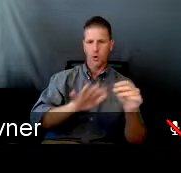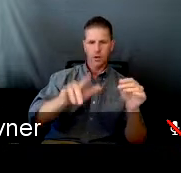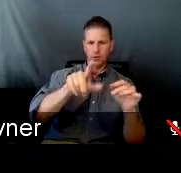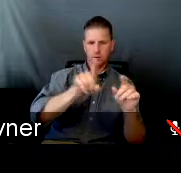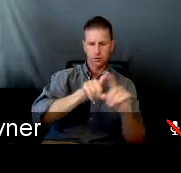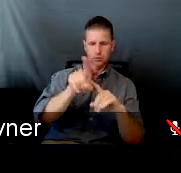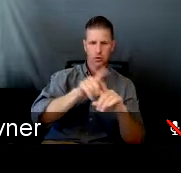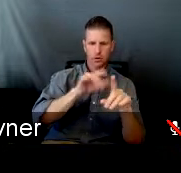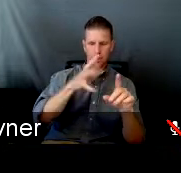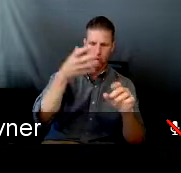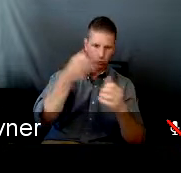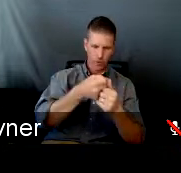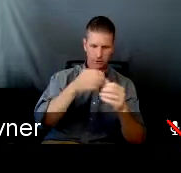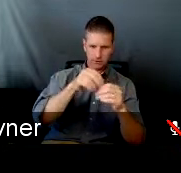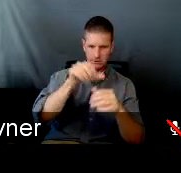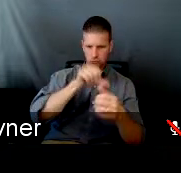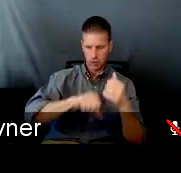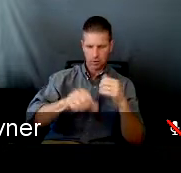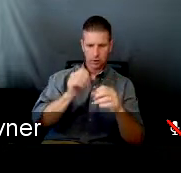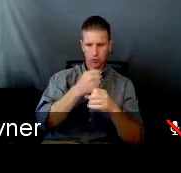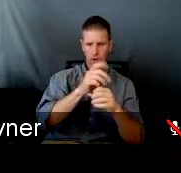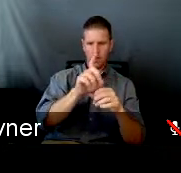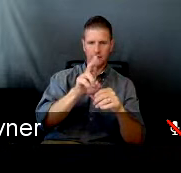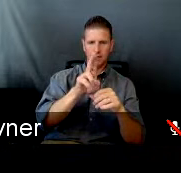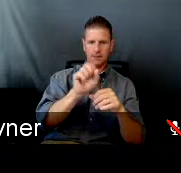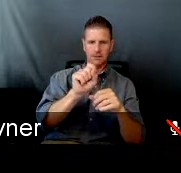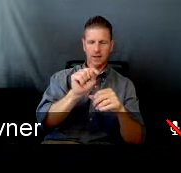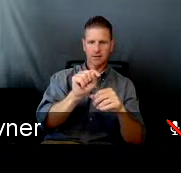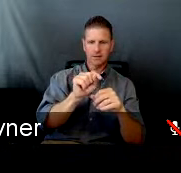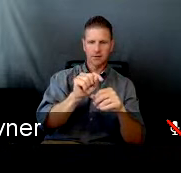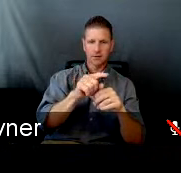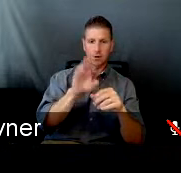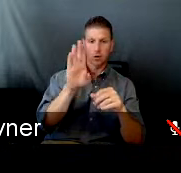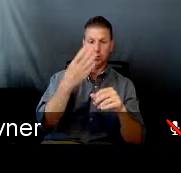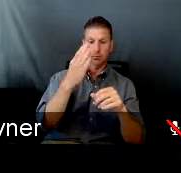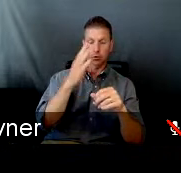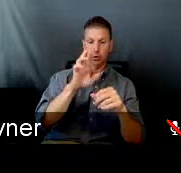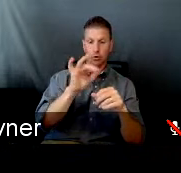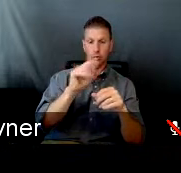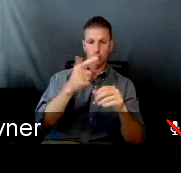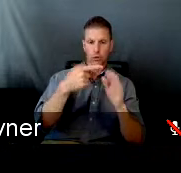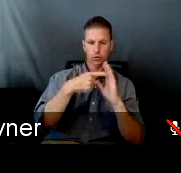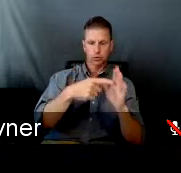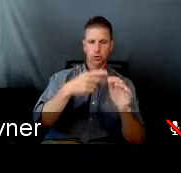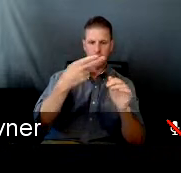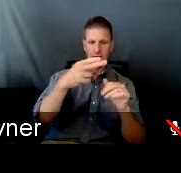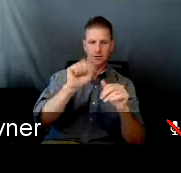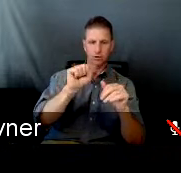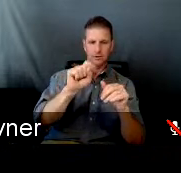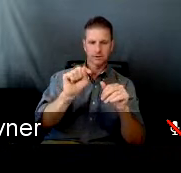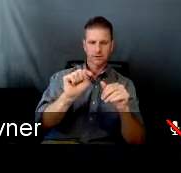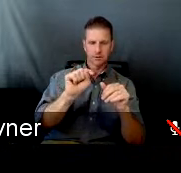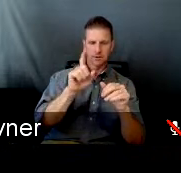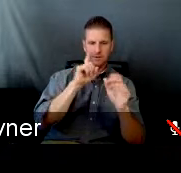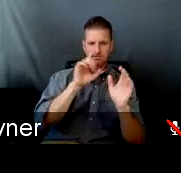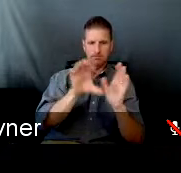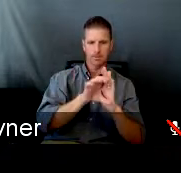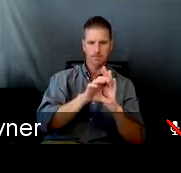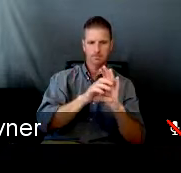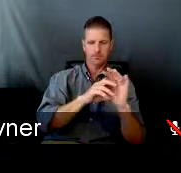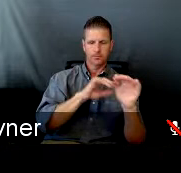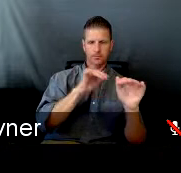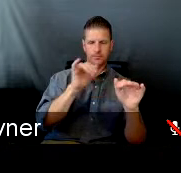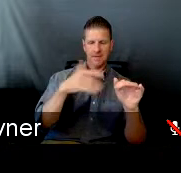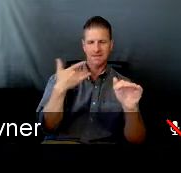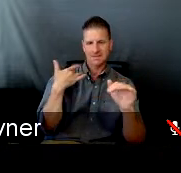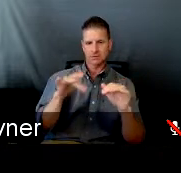are crashing into one another and creating the dust. The blue ring is showing you the HST image, which is